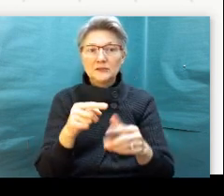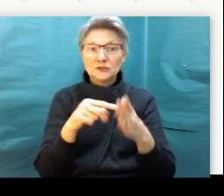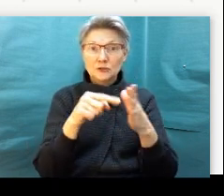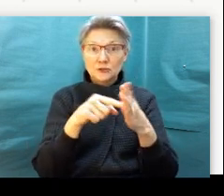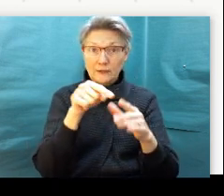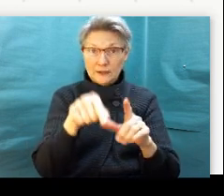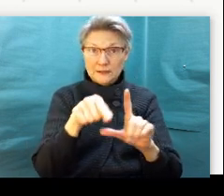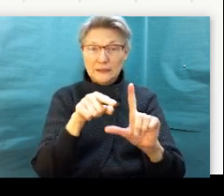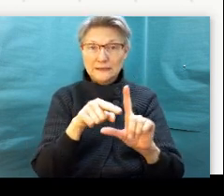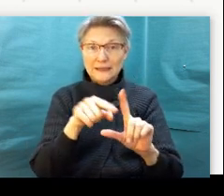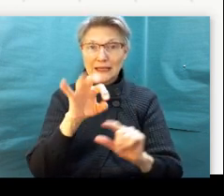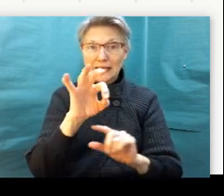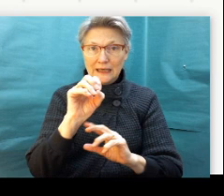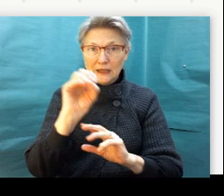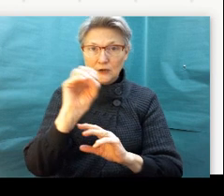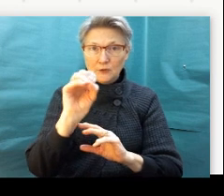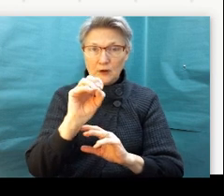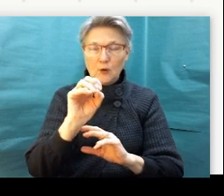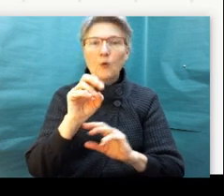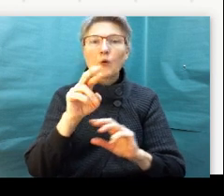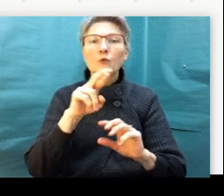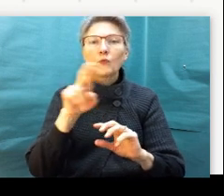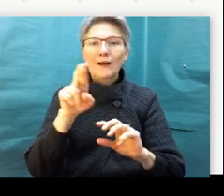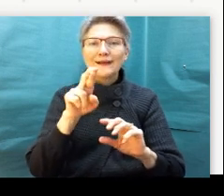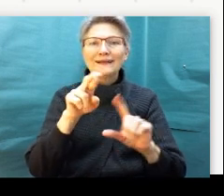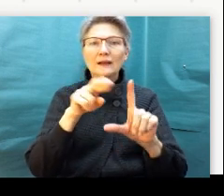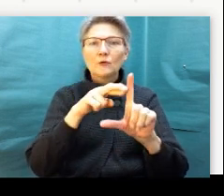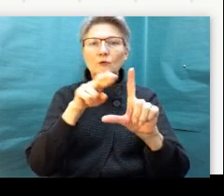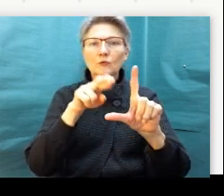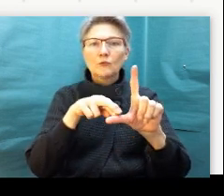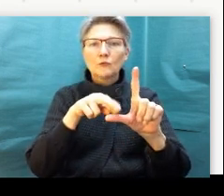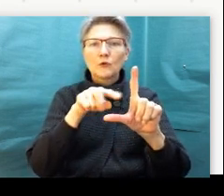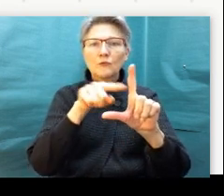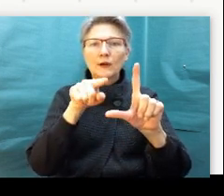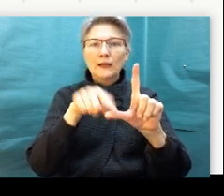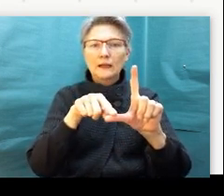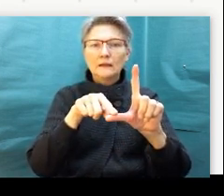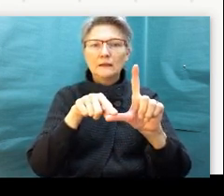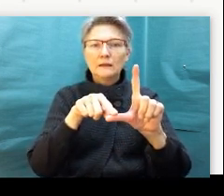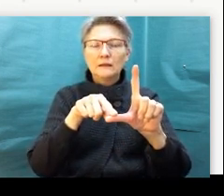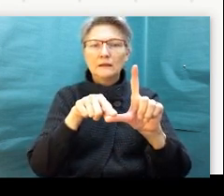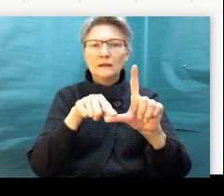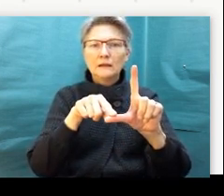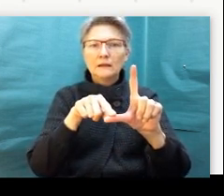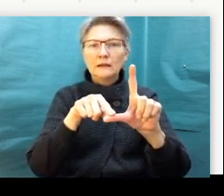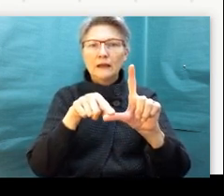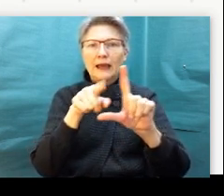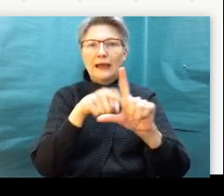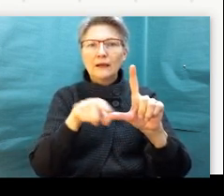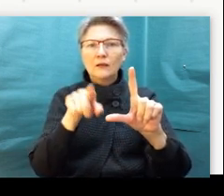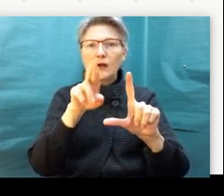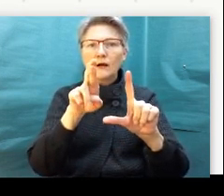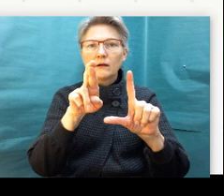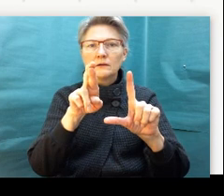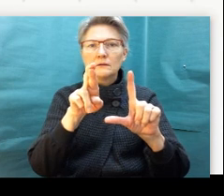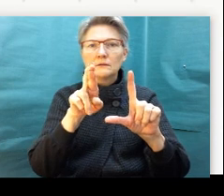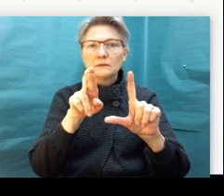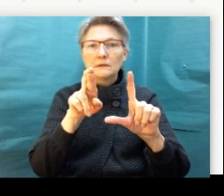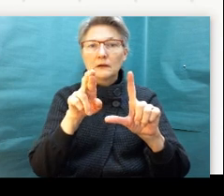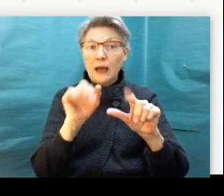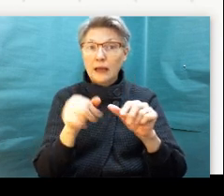that this is a 90-degree or a right angle. So I'm going to call this angle R here. And I